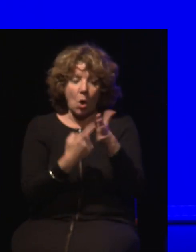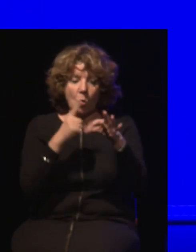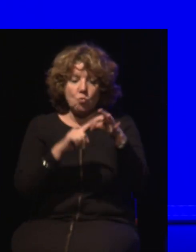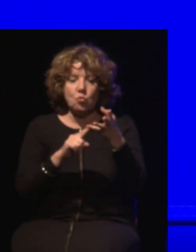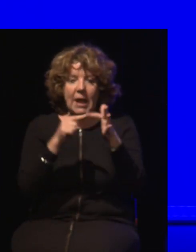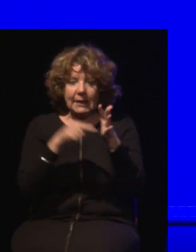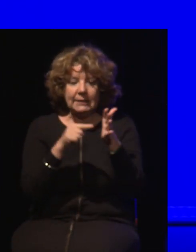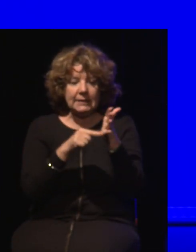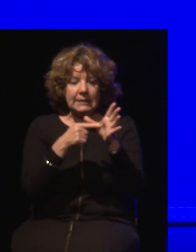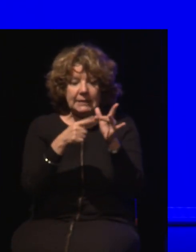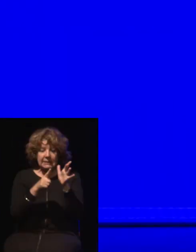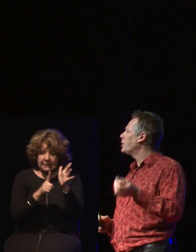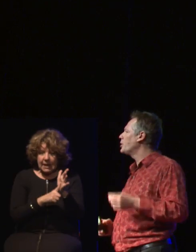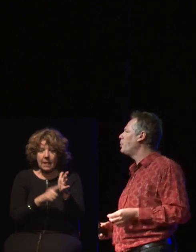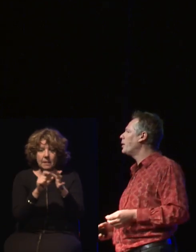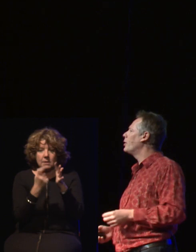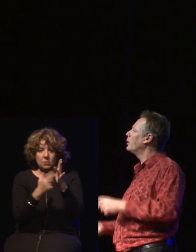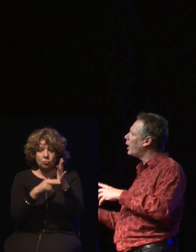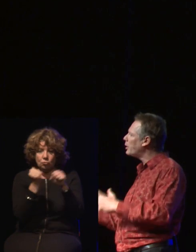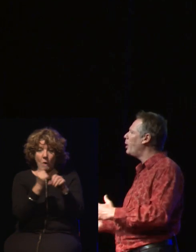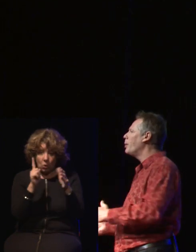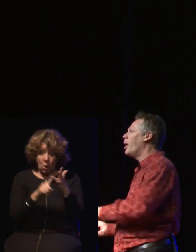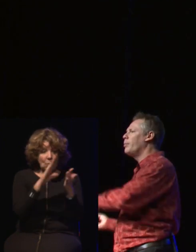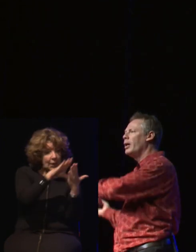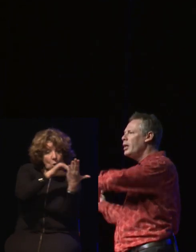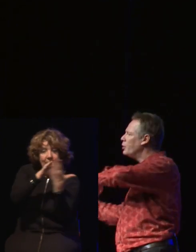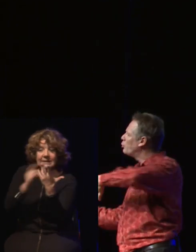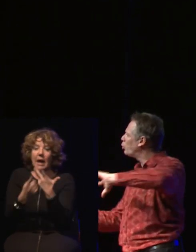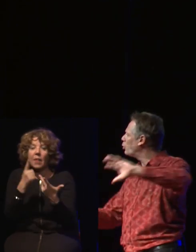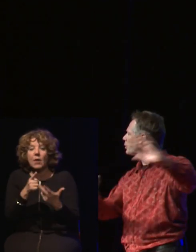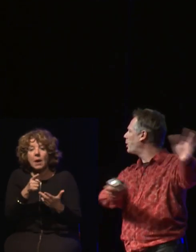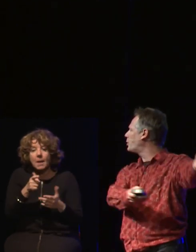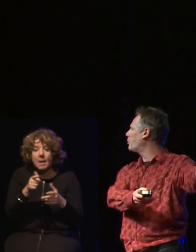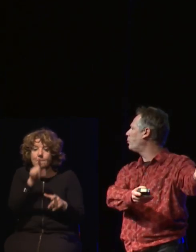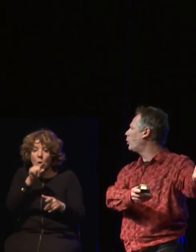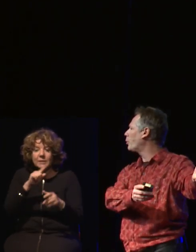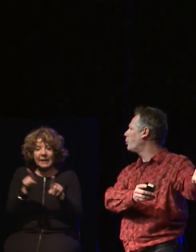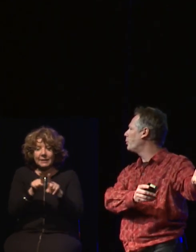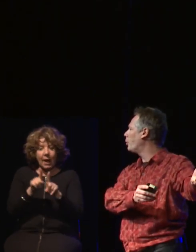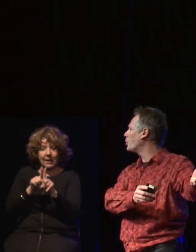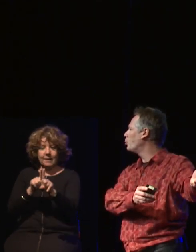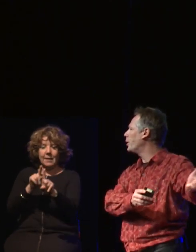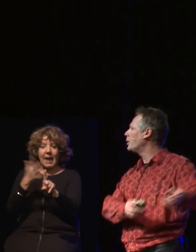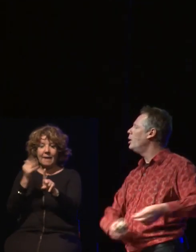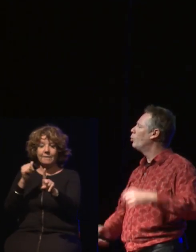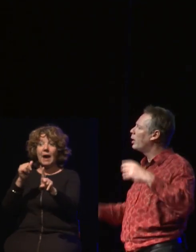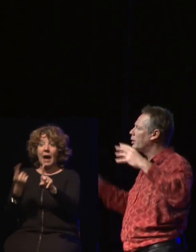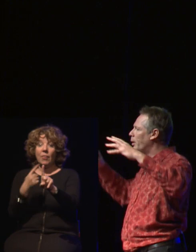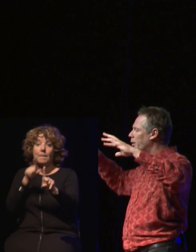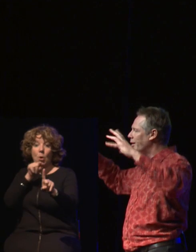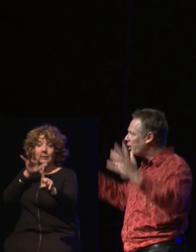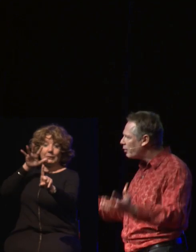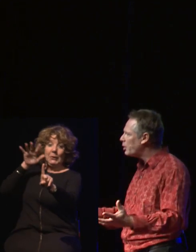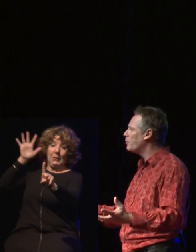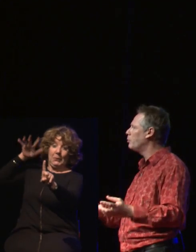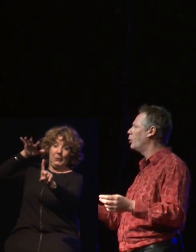is an extraordinary mimic, and they suspect that, like the Pied Piper, it draws the rest of the flock through the forest with it, while